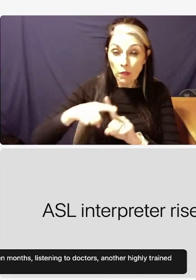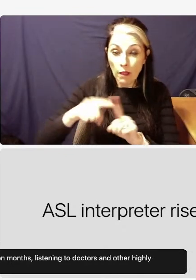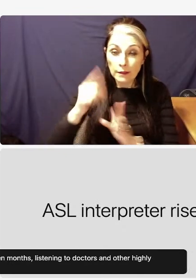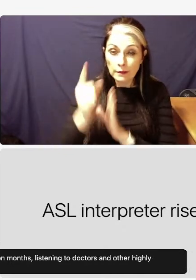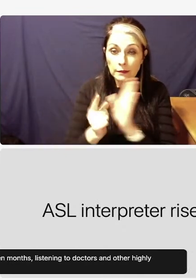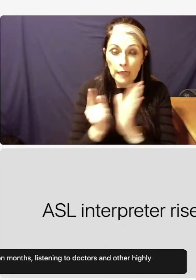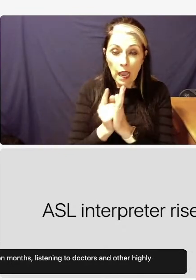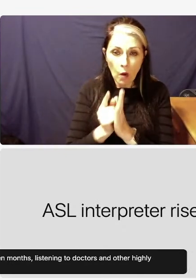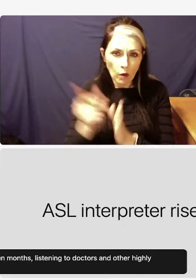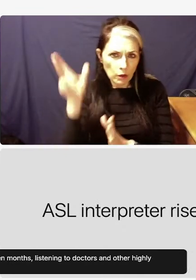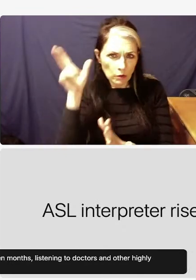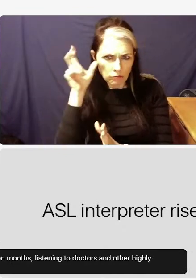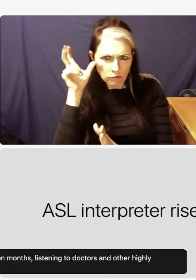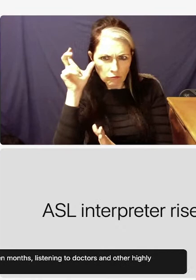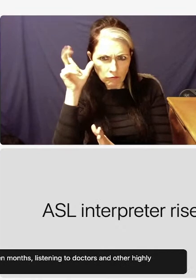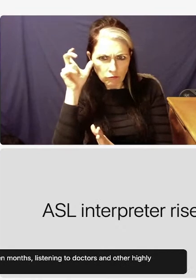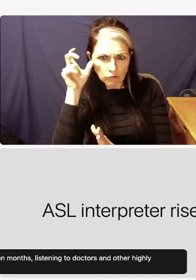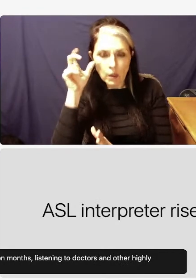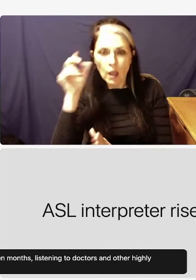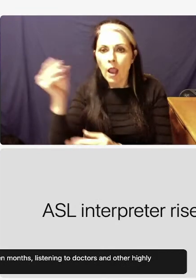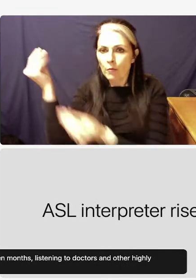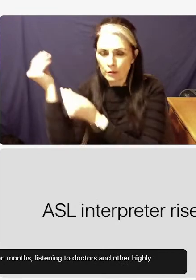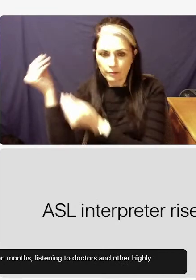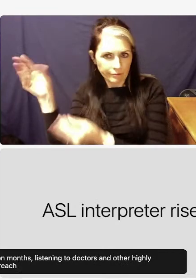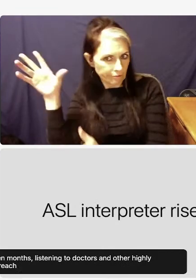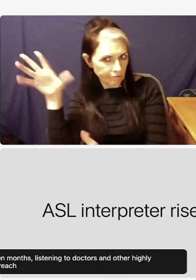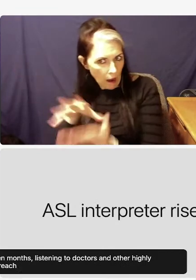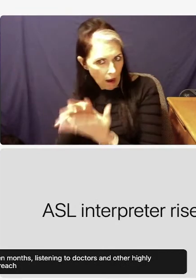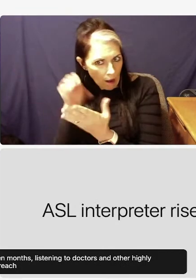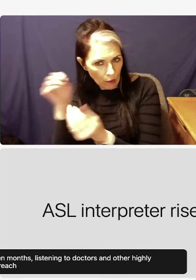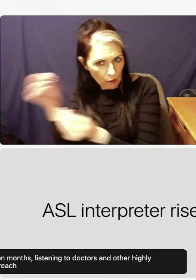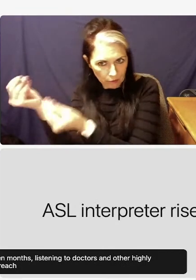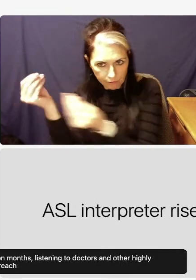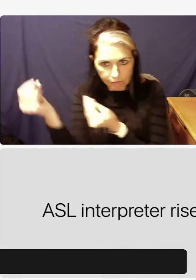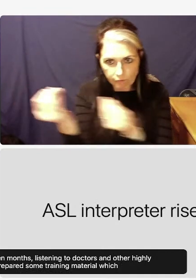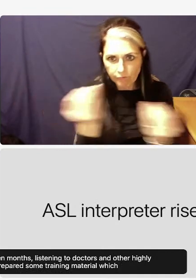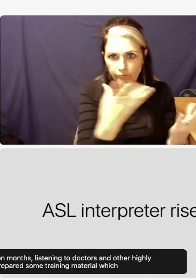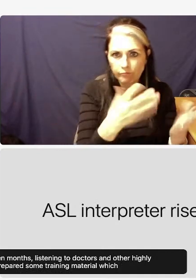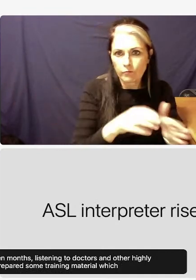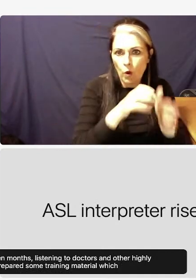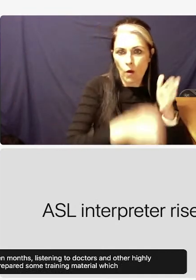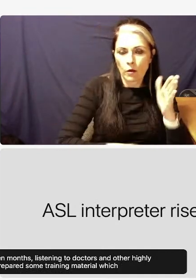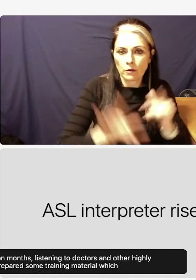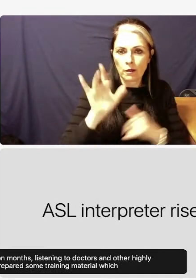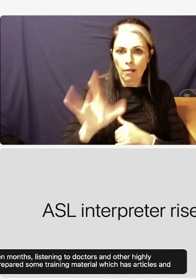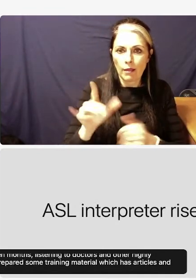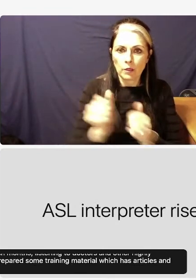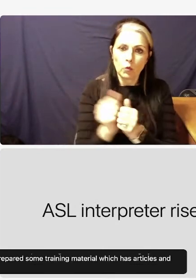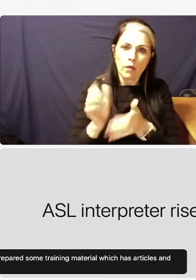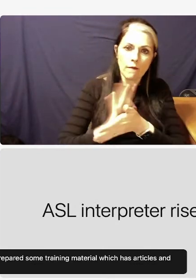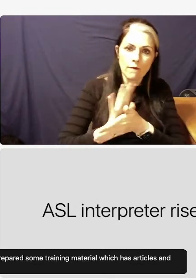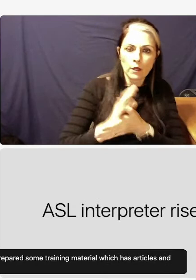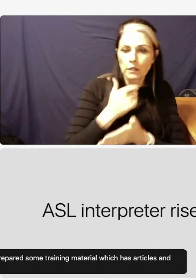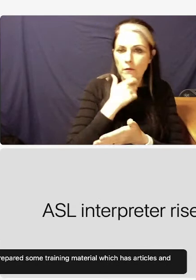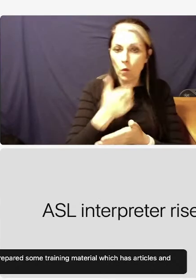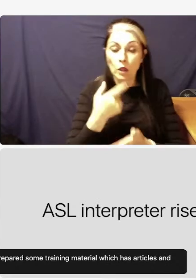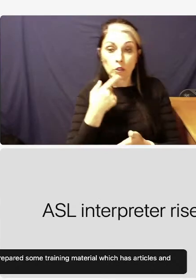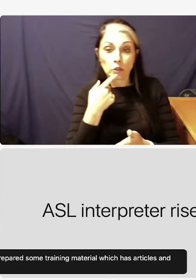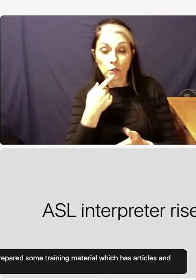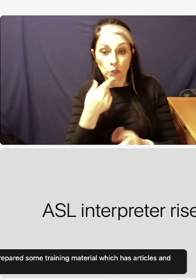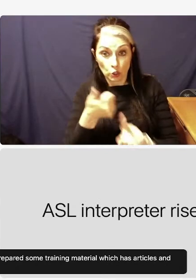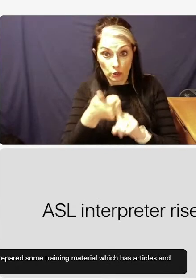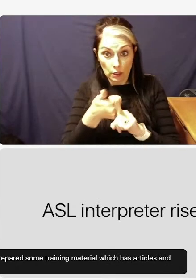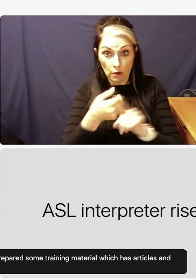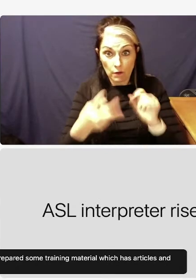and i want you to know what i know so i prepared some printed material which has articles and links to some videos i've watched to save you